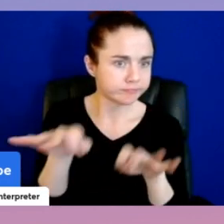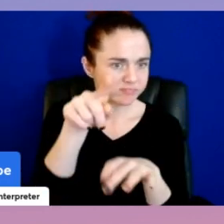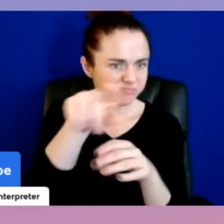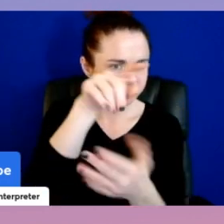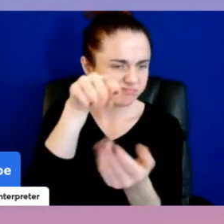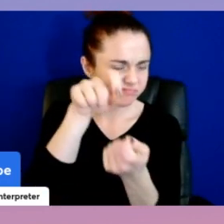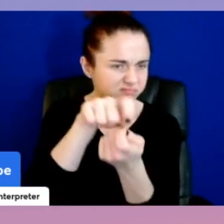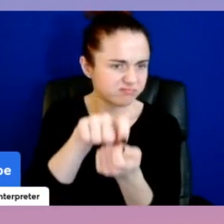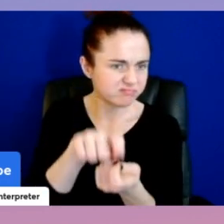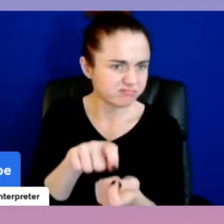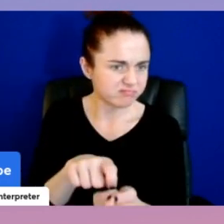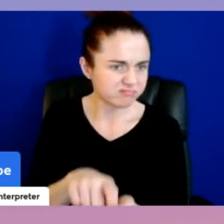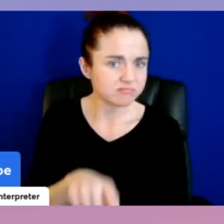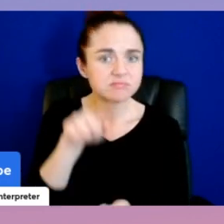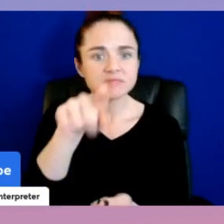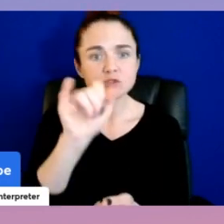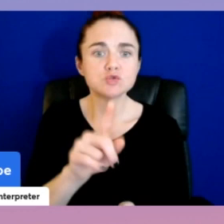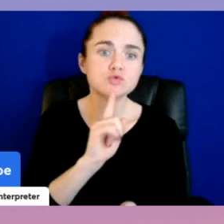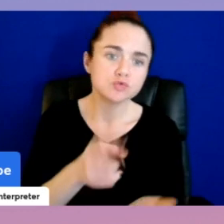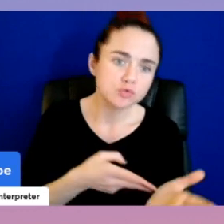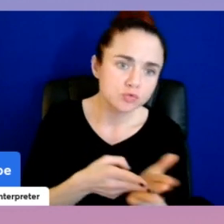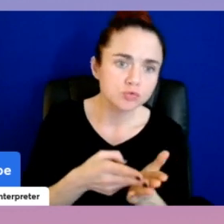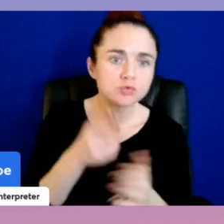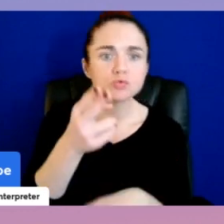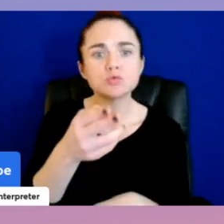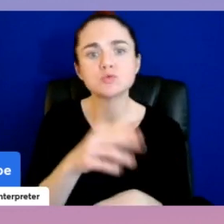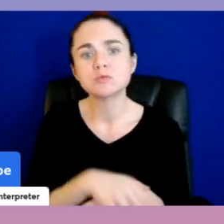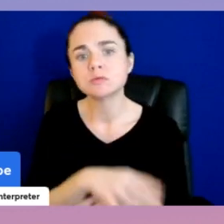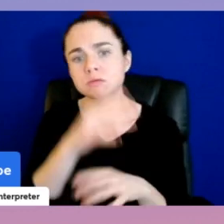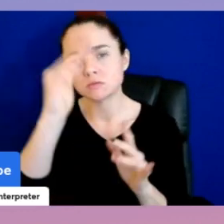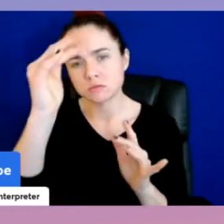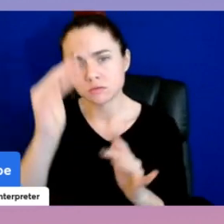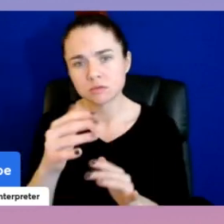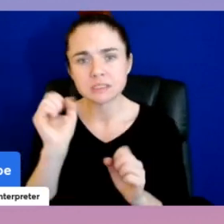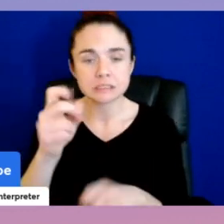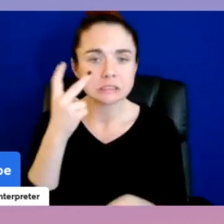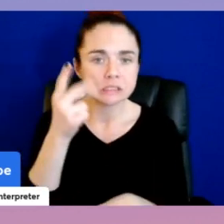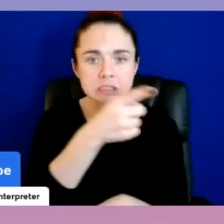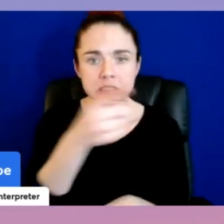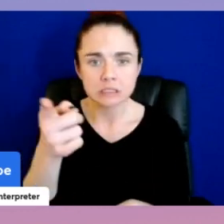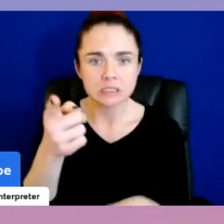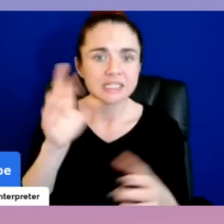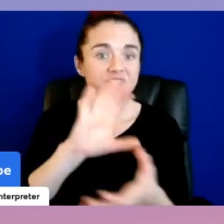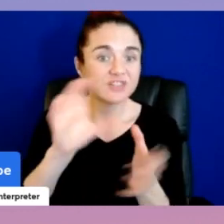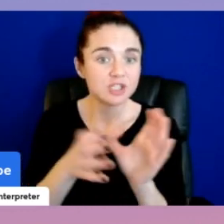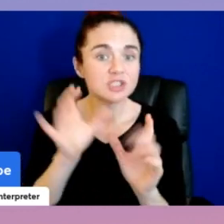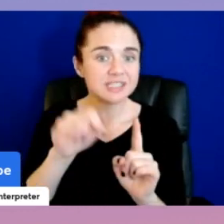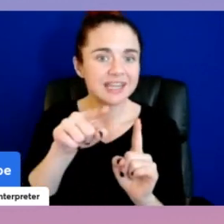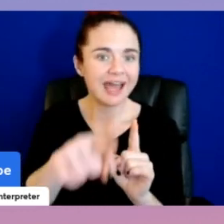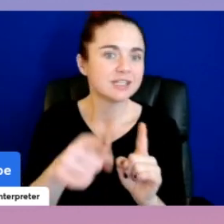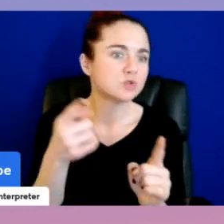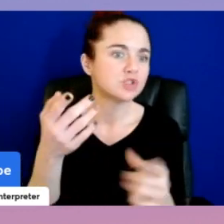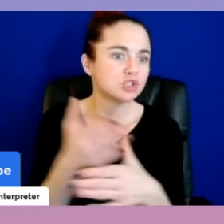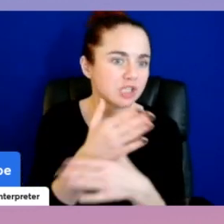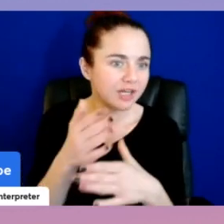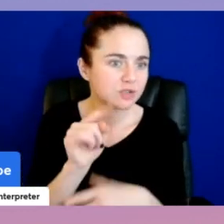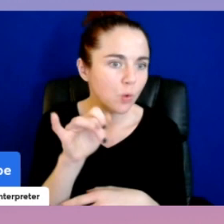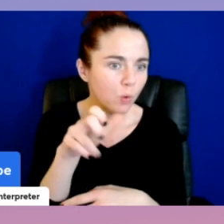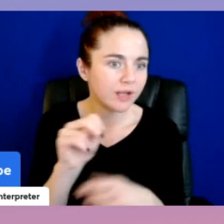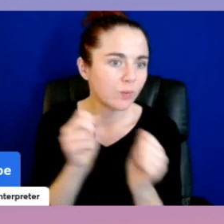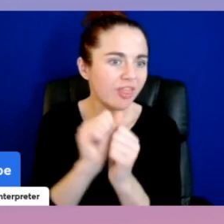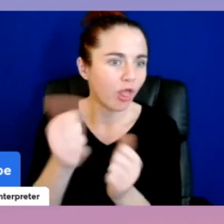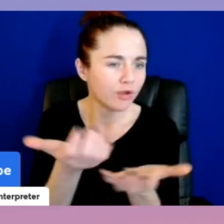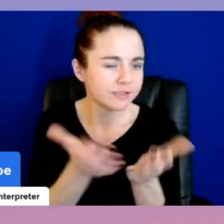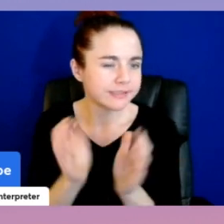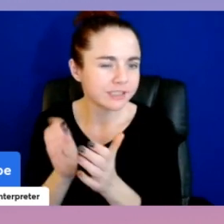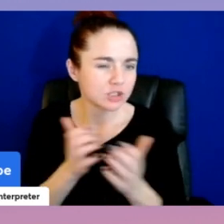that agent inject is true, agent inject token is true, configures Vault Agent to share the Vault token with other containers in the